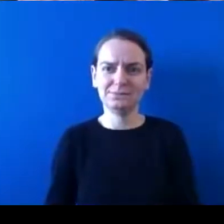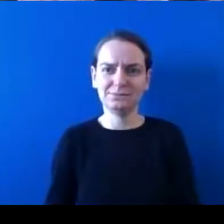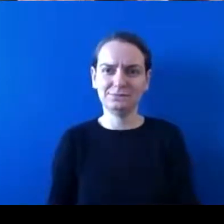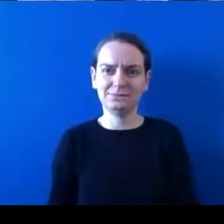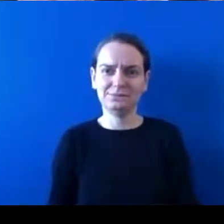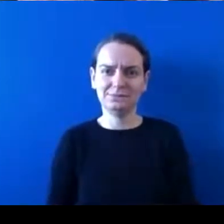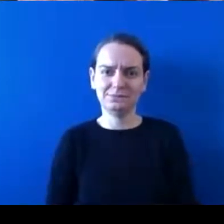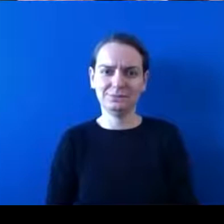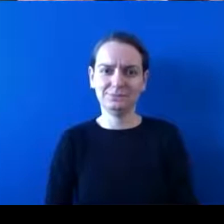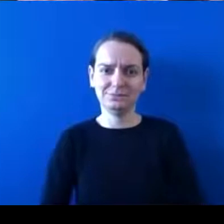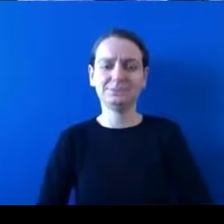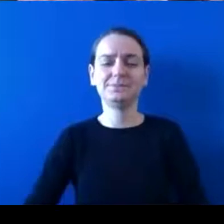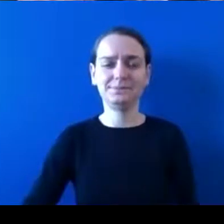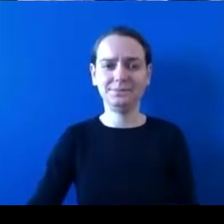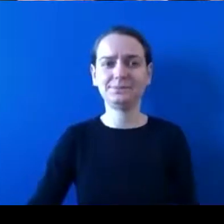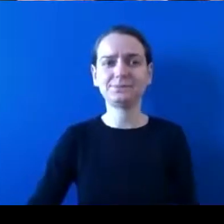guesser.